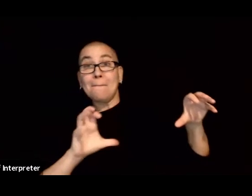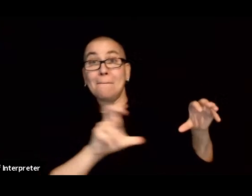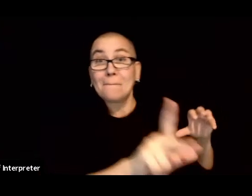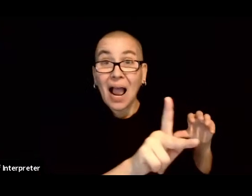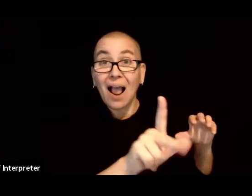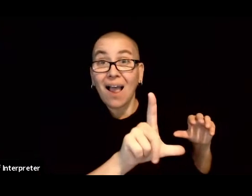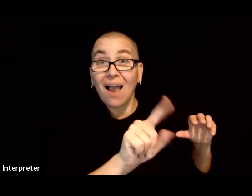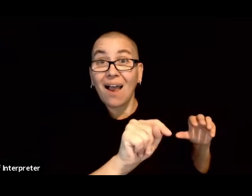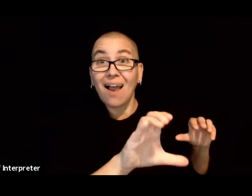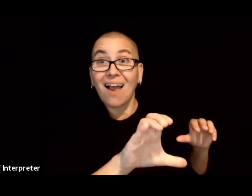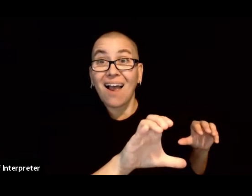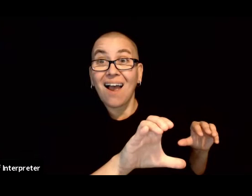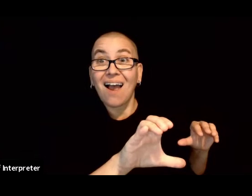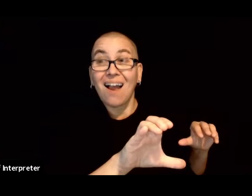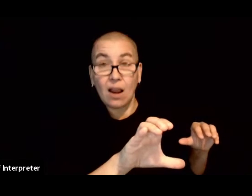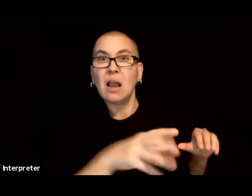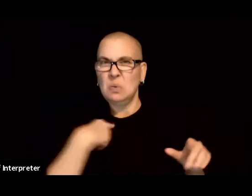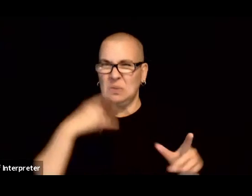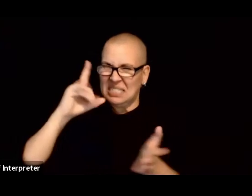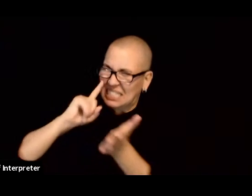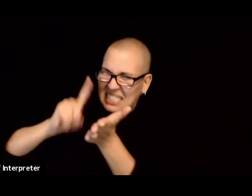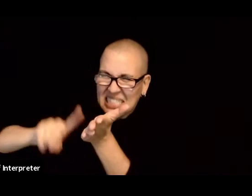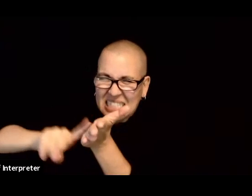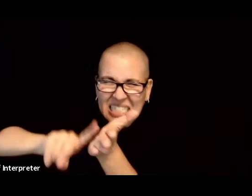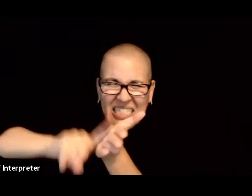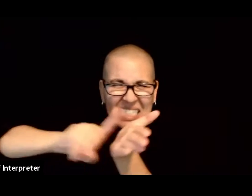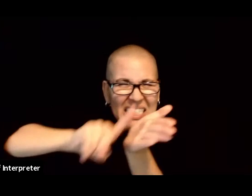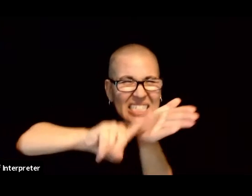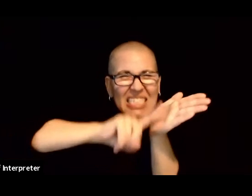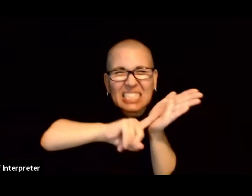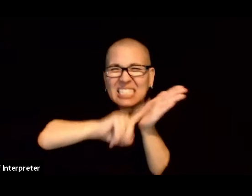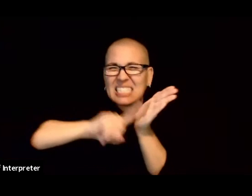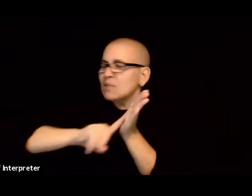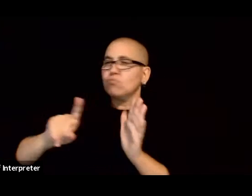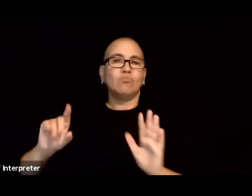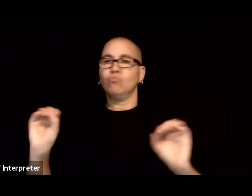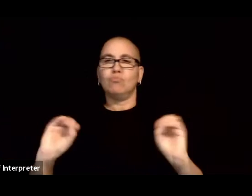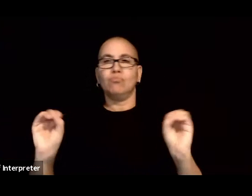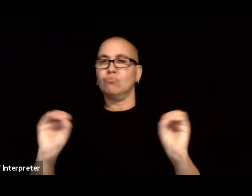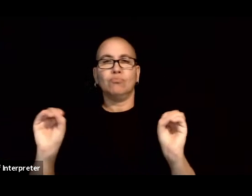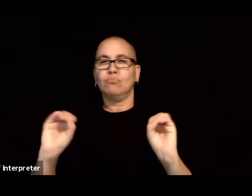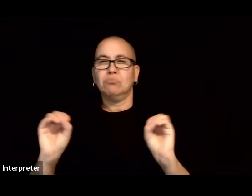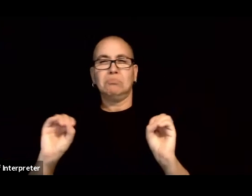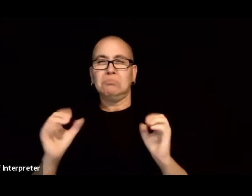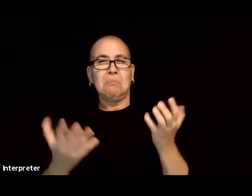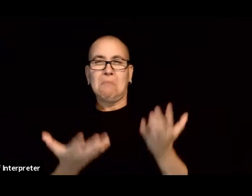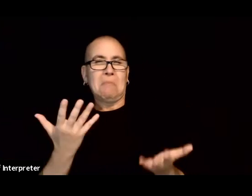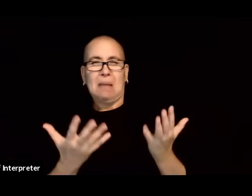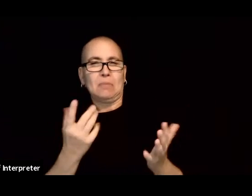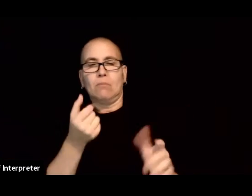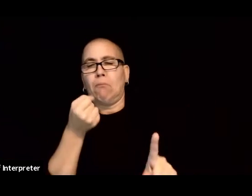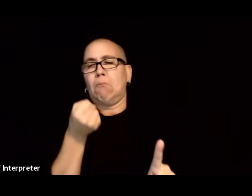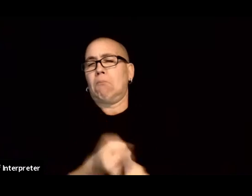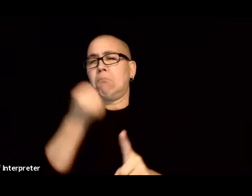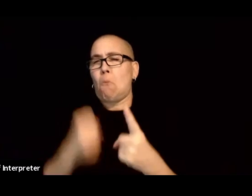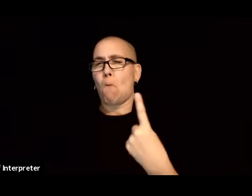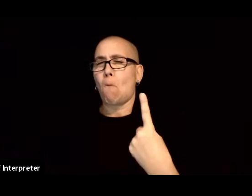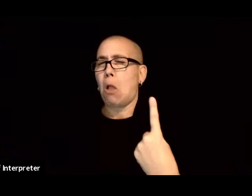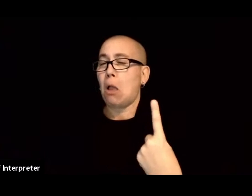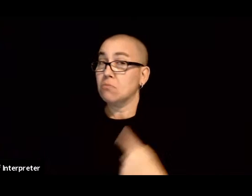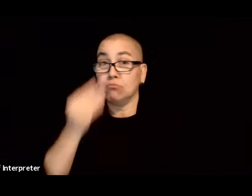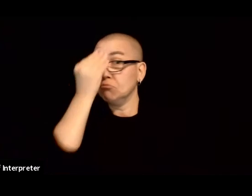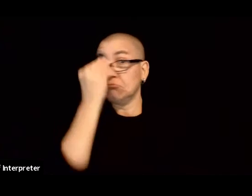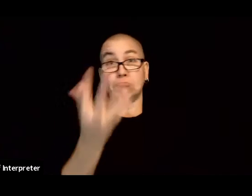accurate reflection of what has happened in our facilities. We definitely, as the commissioner said, we definitely